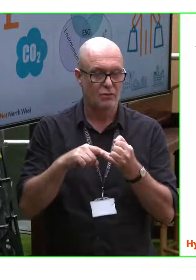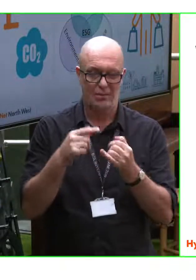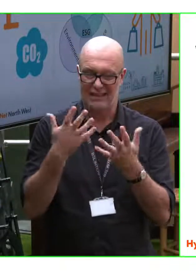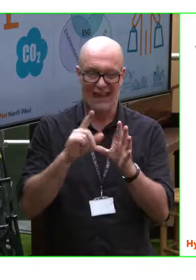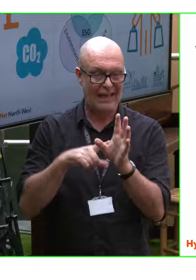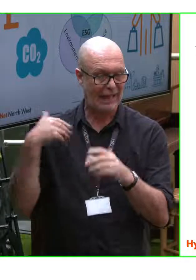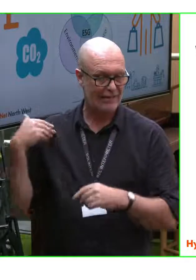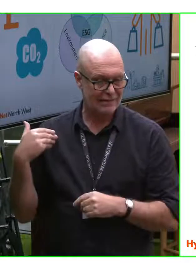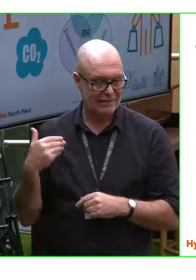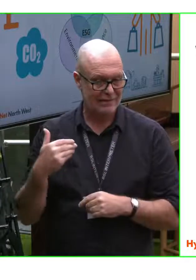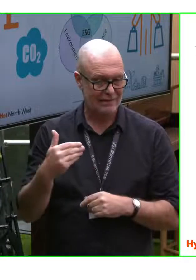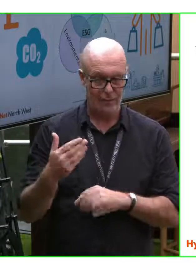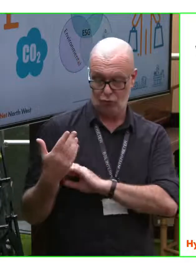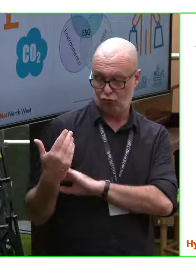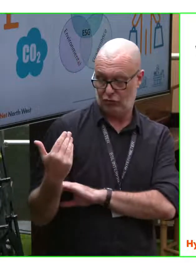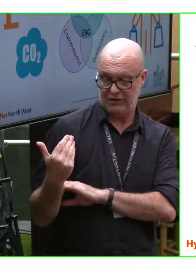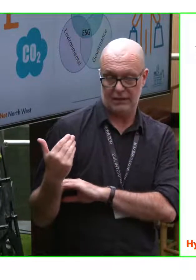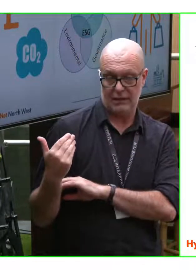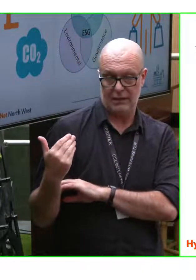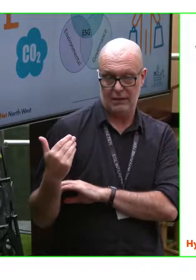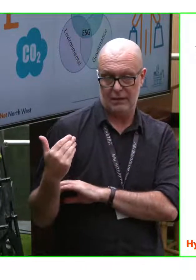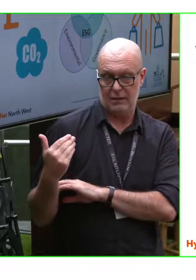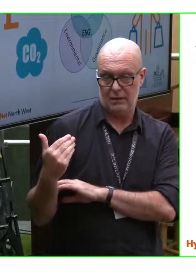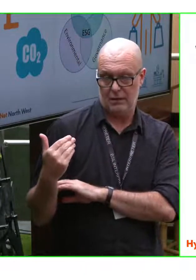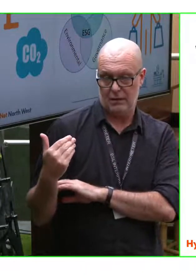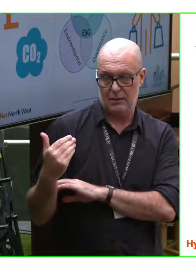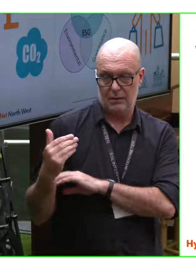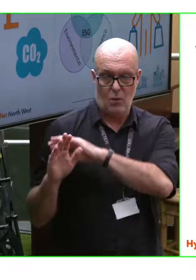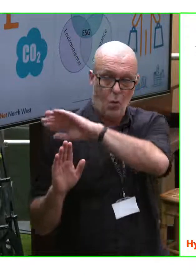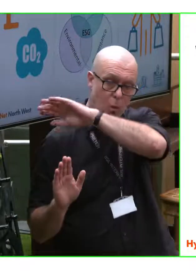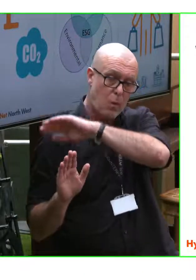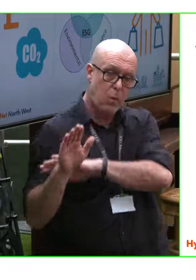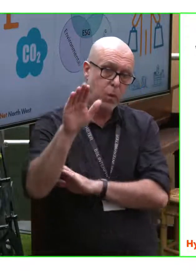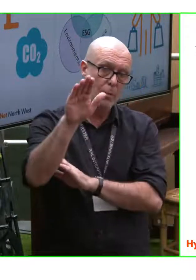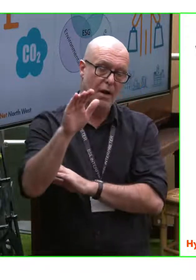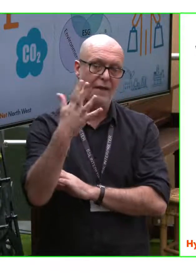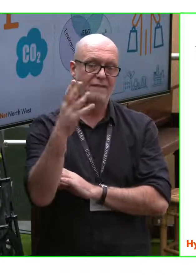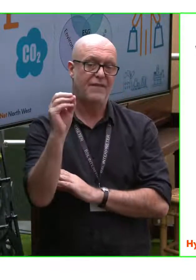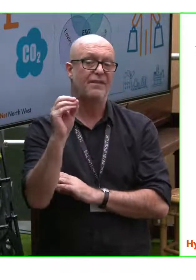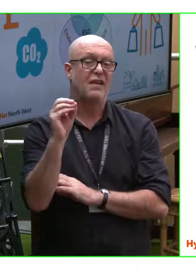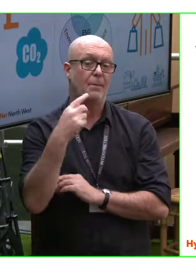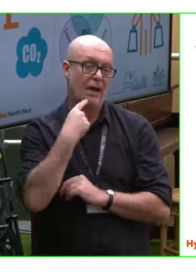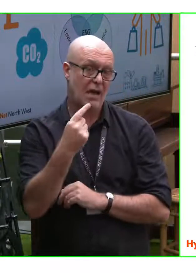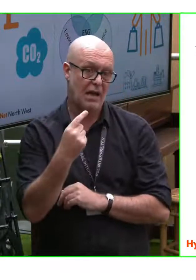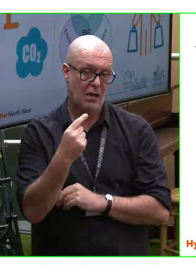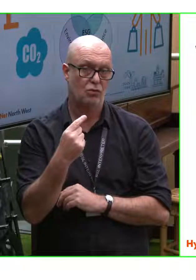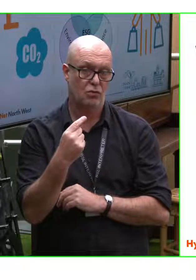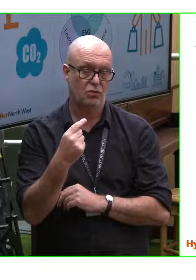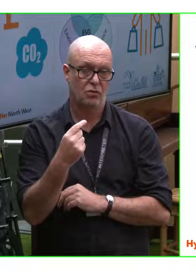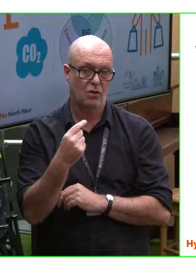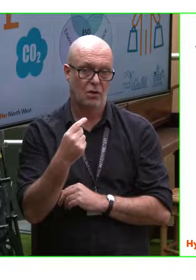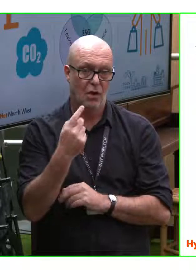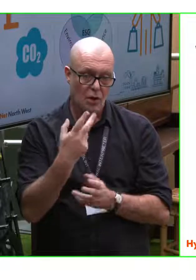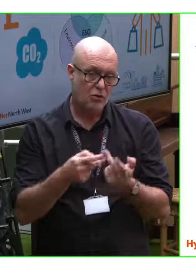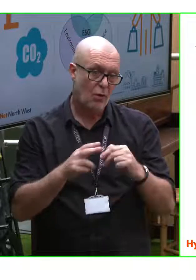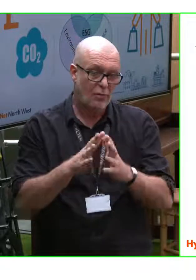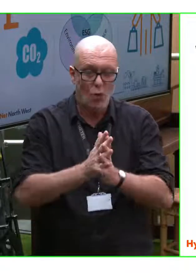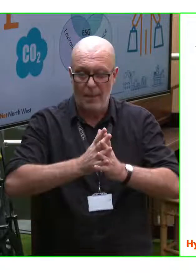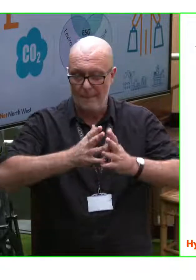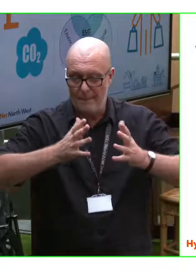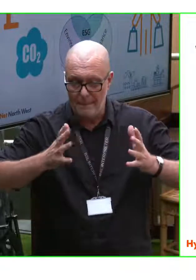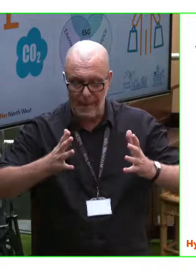decade. Recently, we are now at around £50 per tonne. If you are a reasonably large